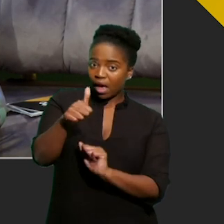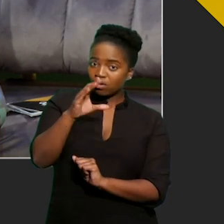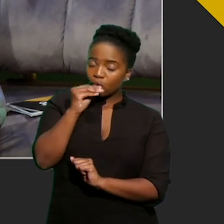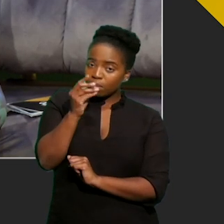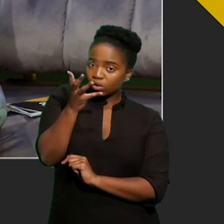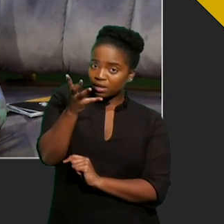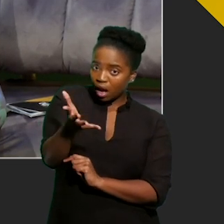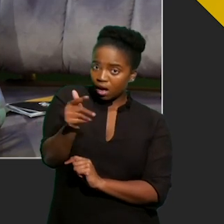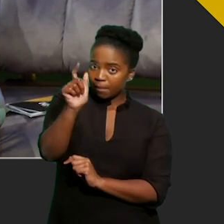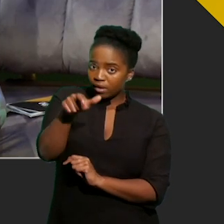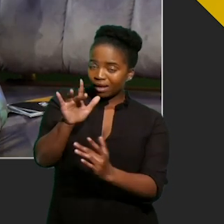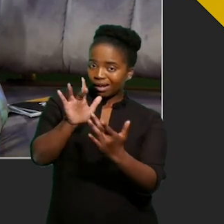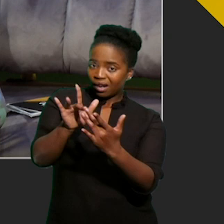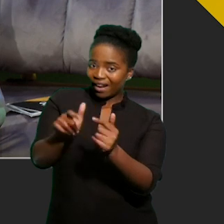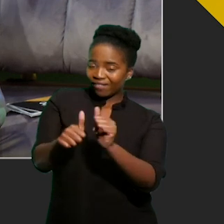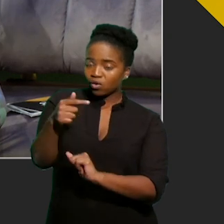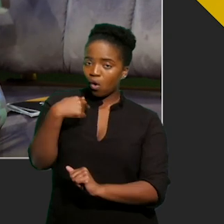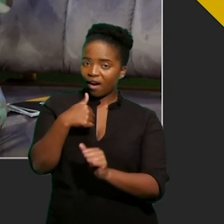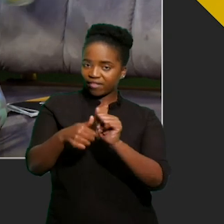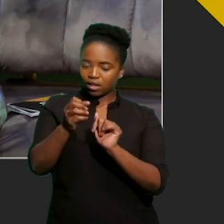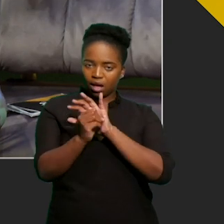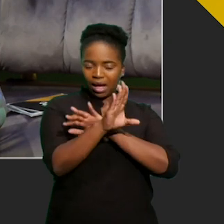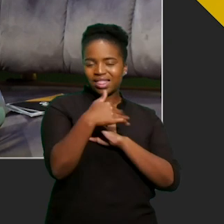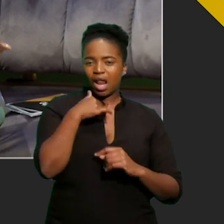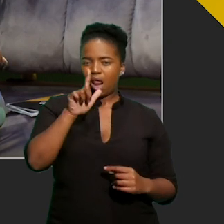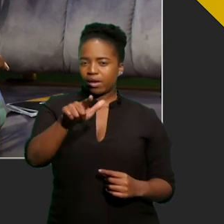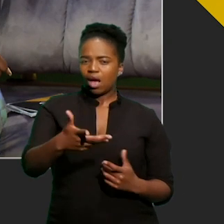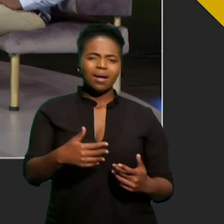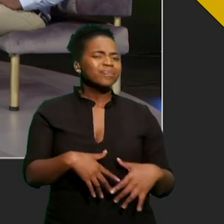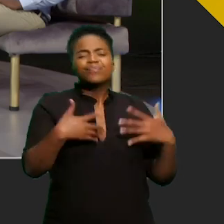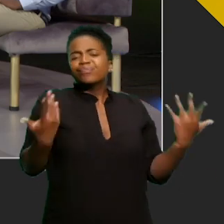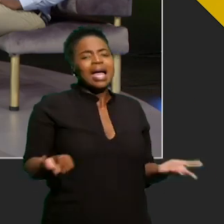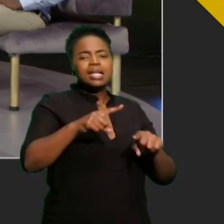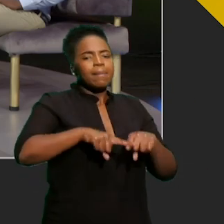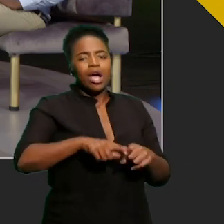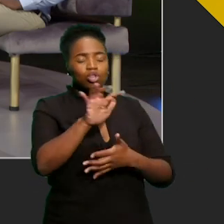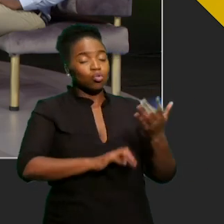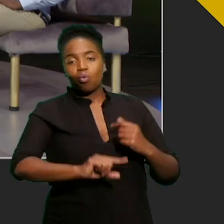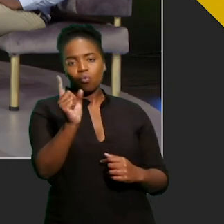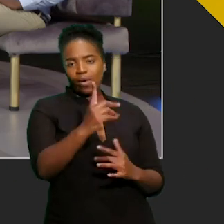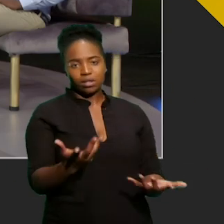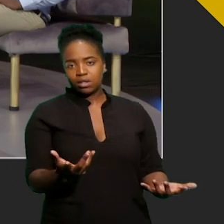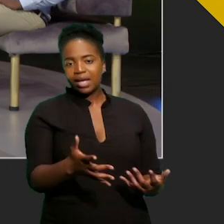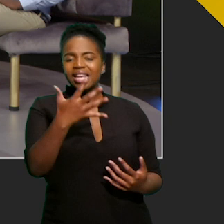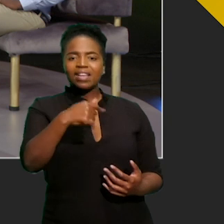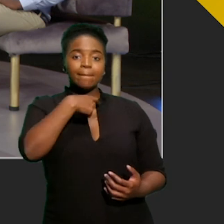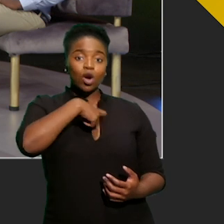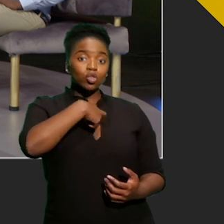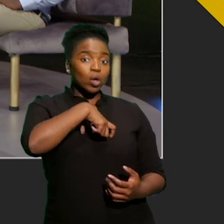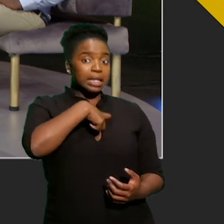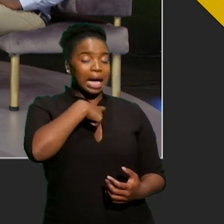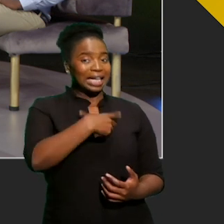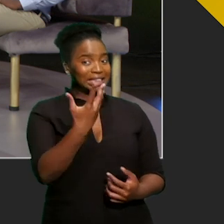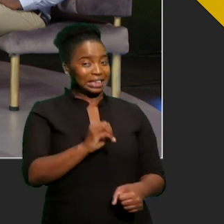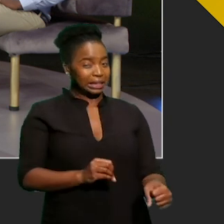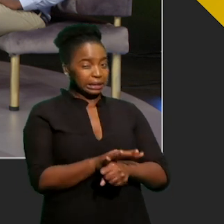to be putting out? Sure. Or do you put it out and deal with whatever it depends comes on what the story is. Okay. If it's personal in a way that